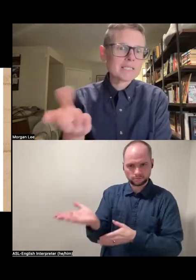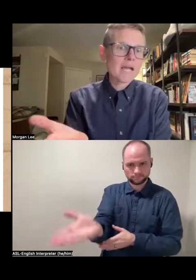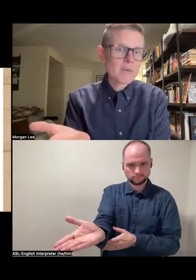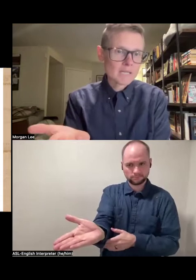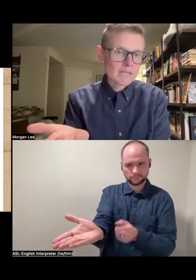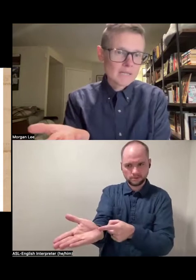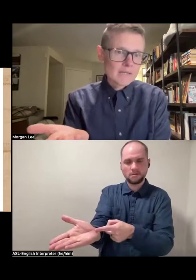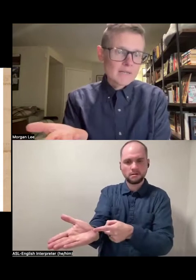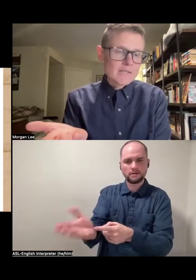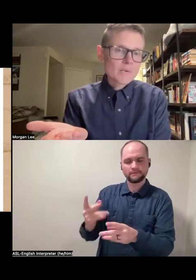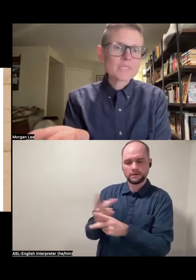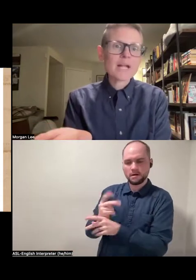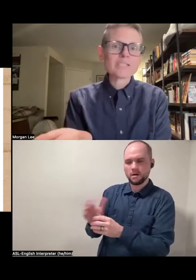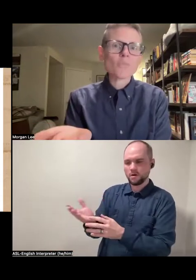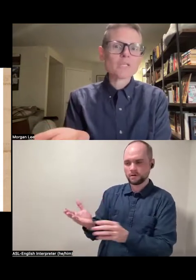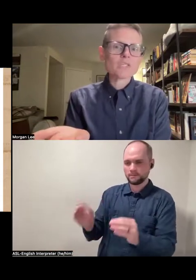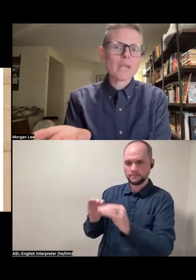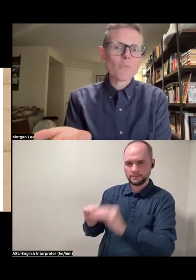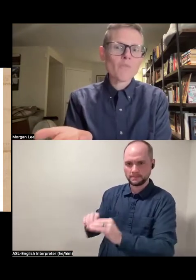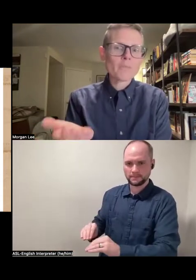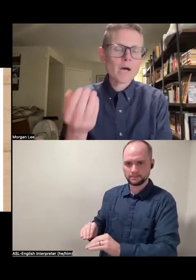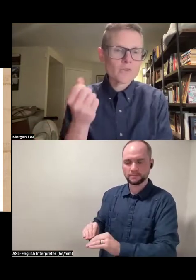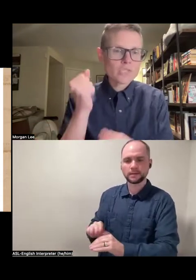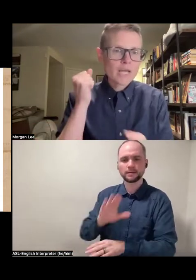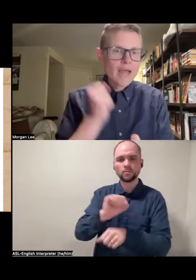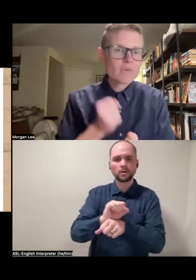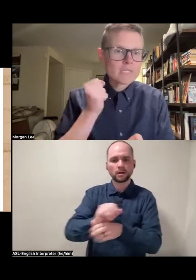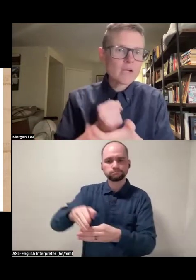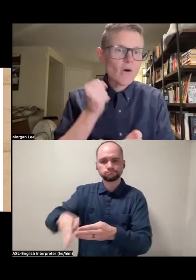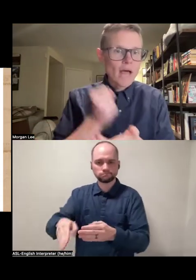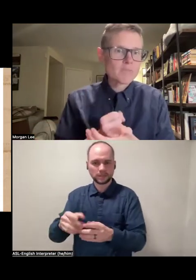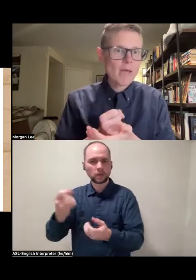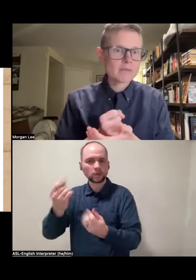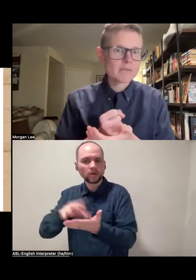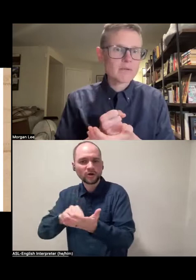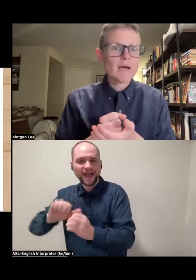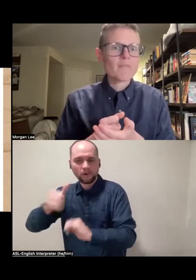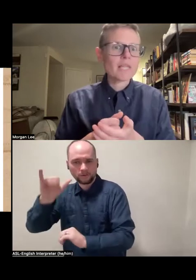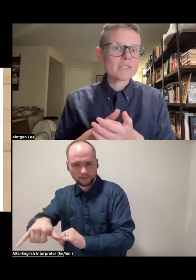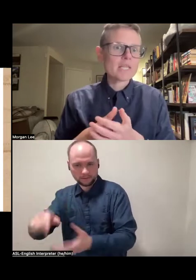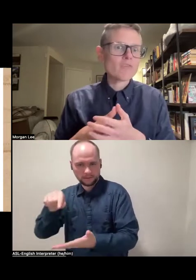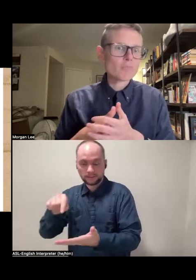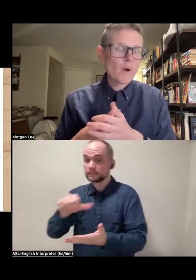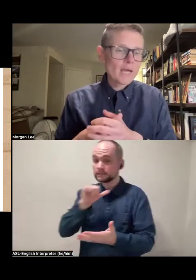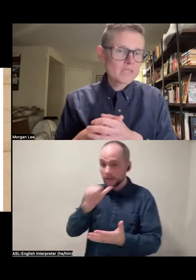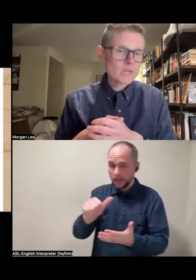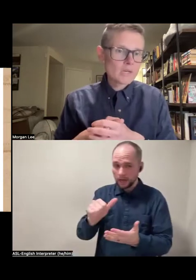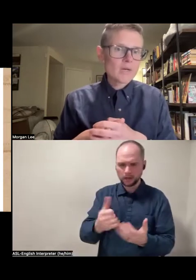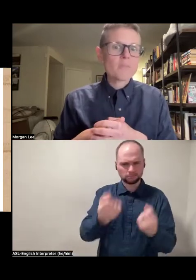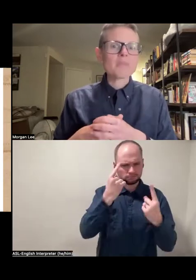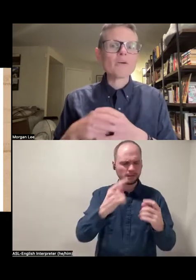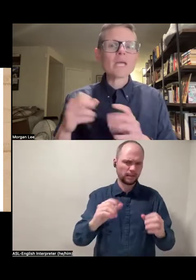complete an assignment. So it's not so much that I want them to understand every single aspect of the legislative